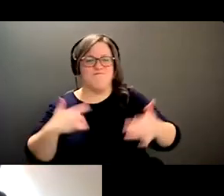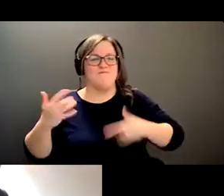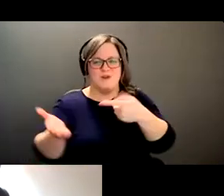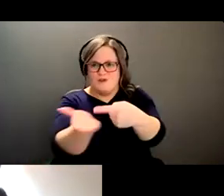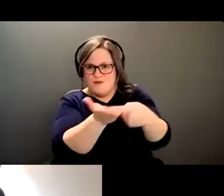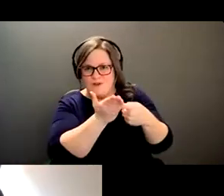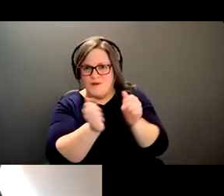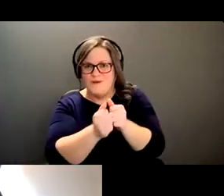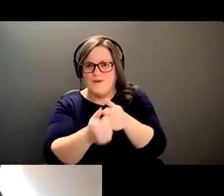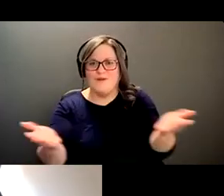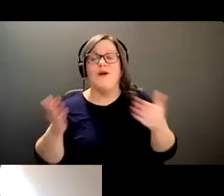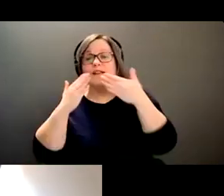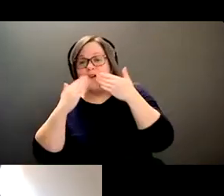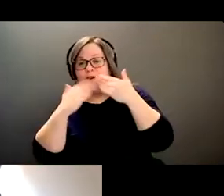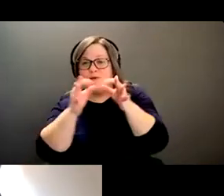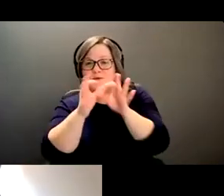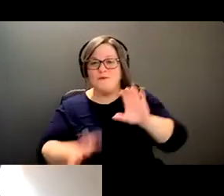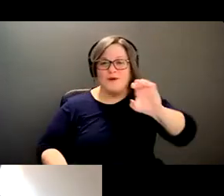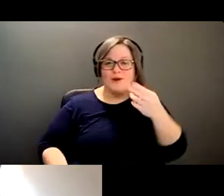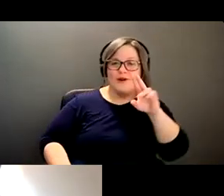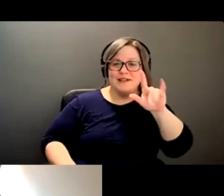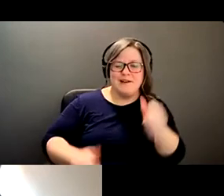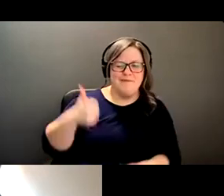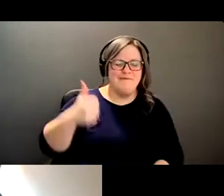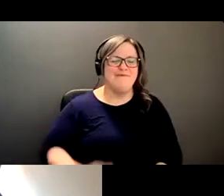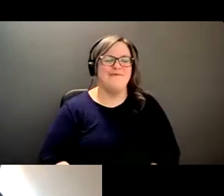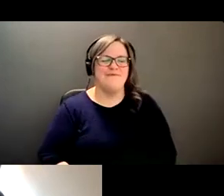you very much to our interpreter, Christina.